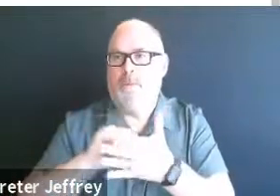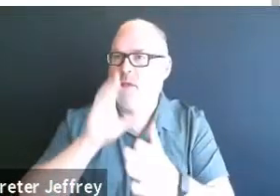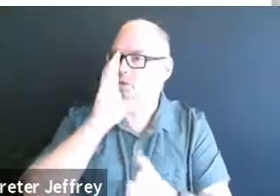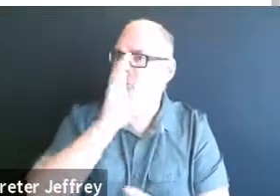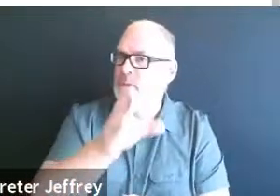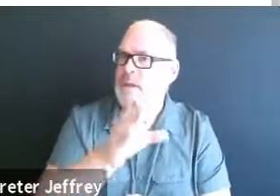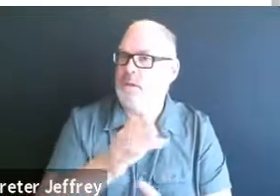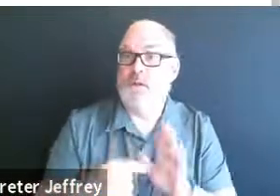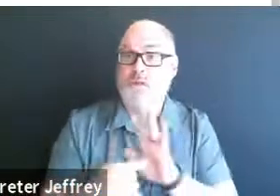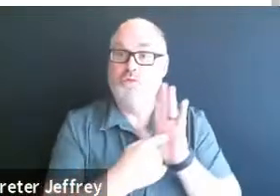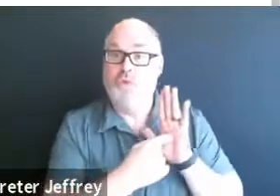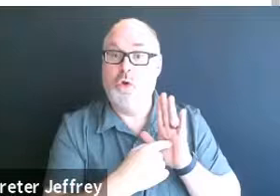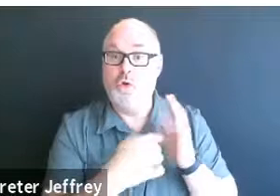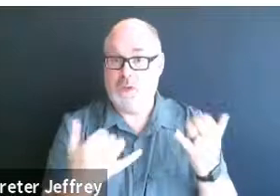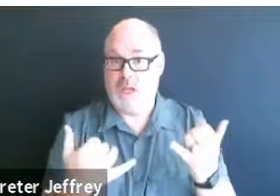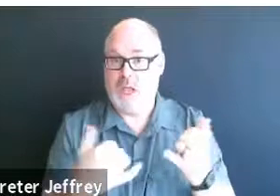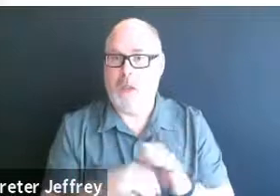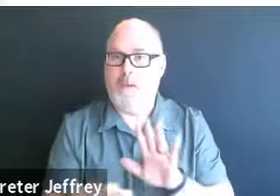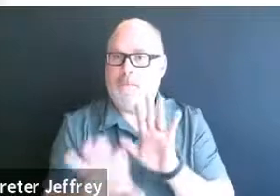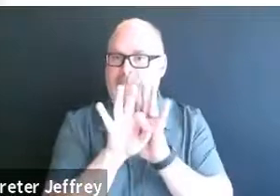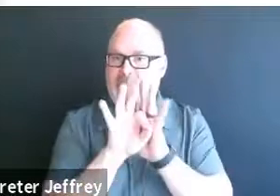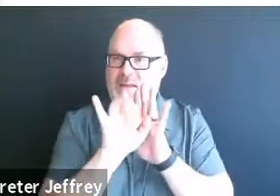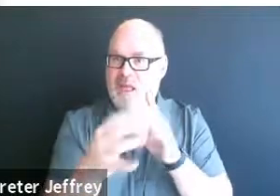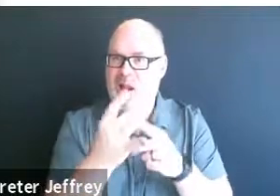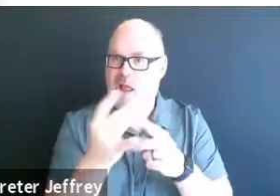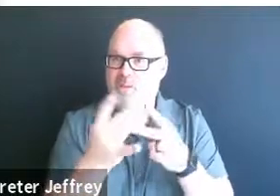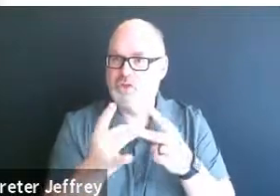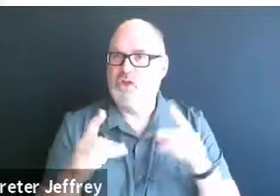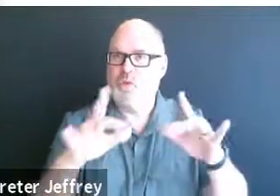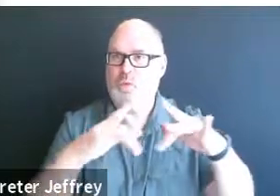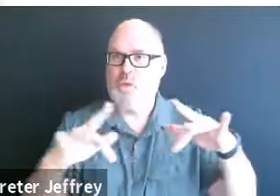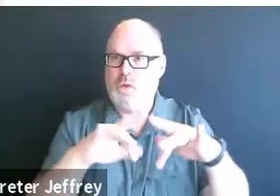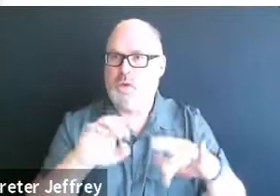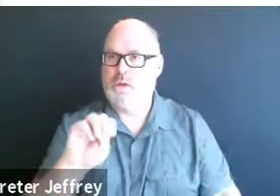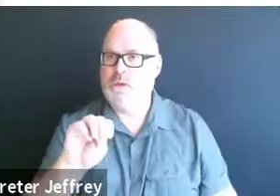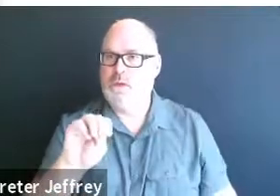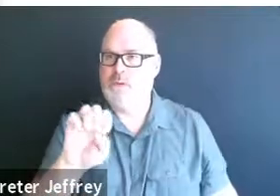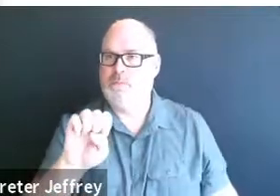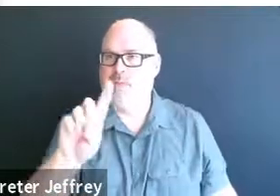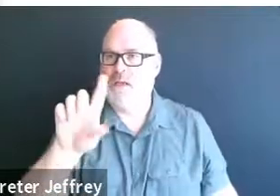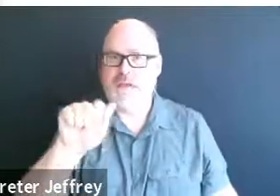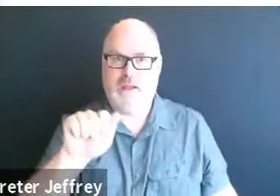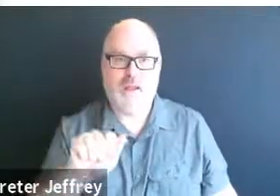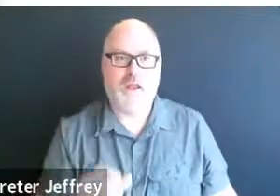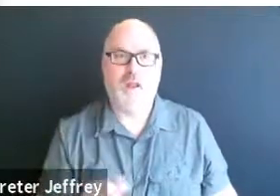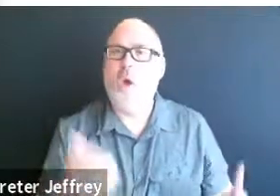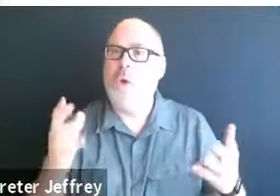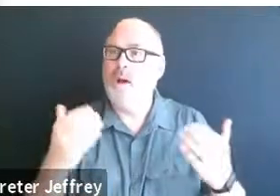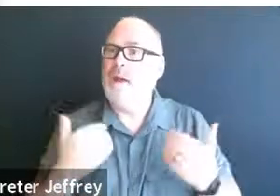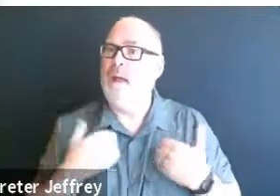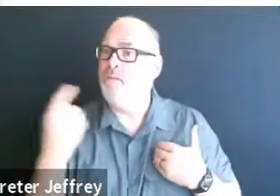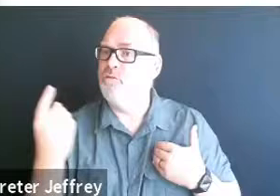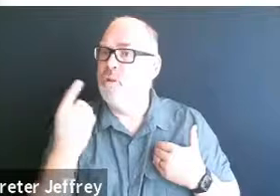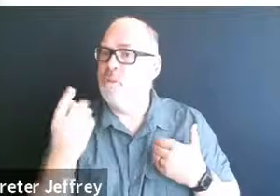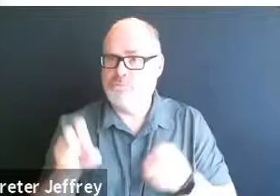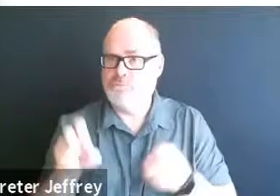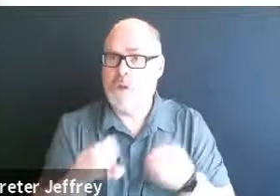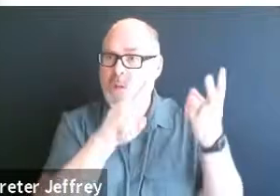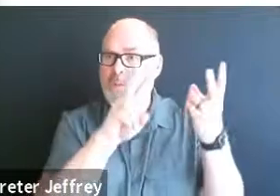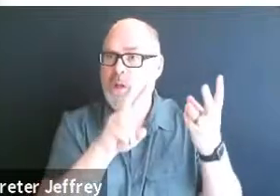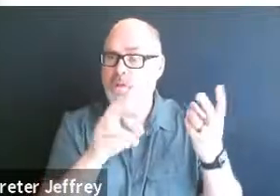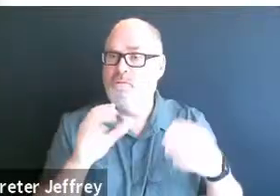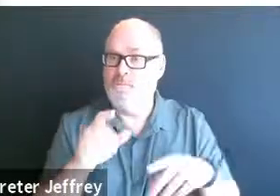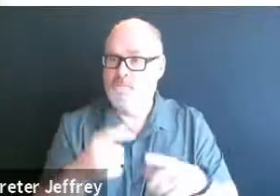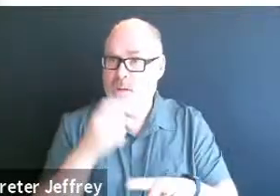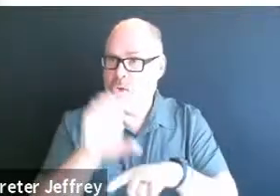demonstrate, I'm going to select this option, record media. And if you already have something that you'd like to upload from your computer files,